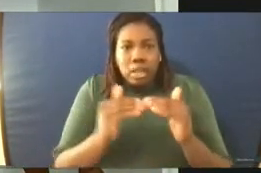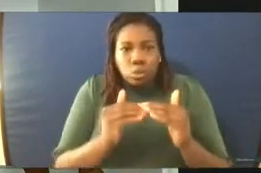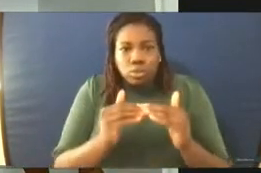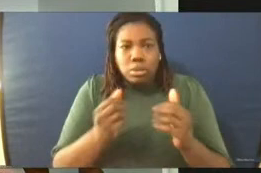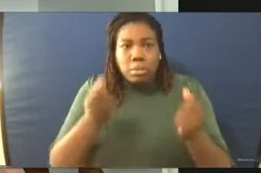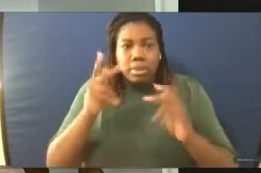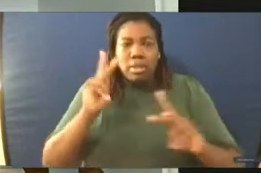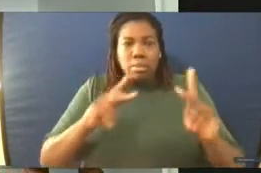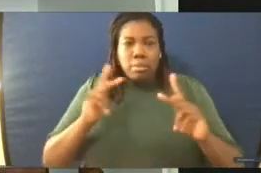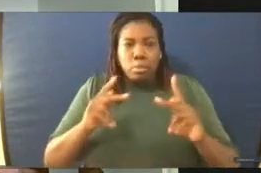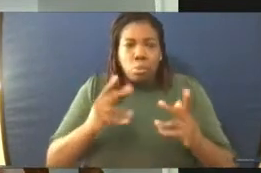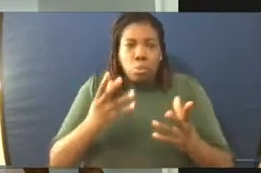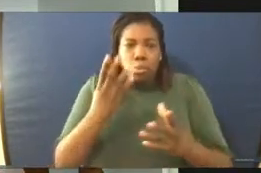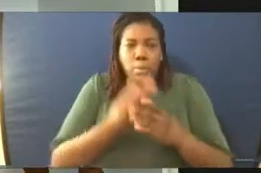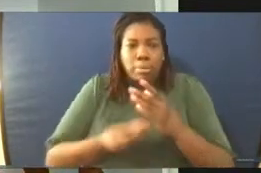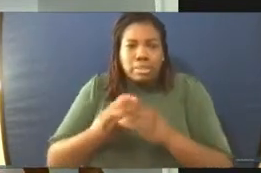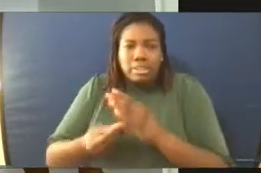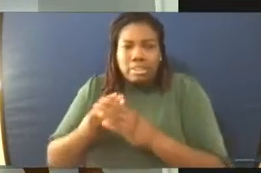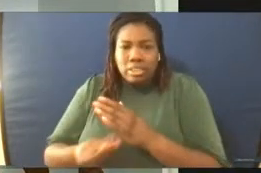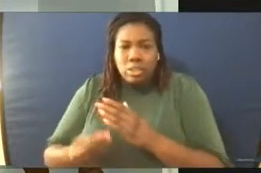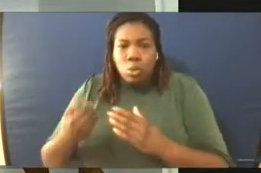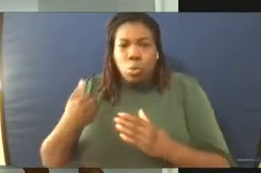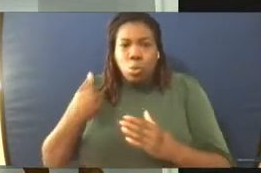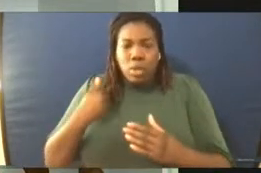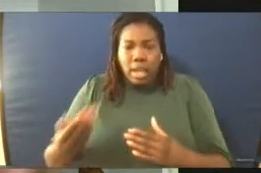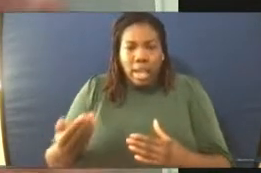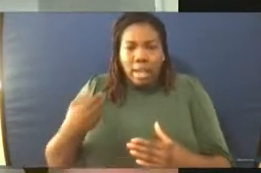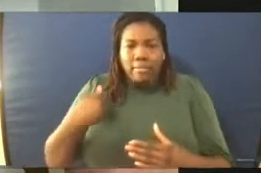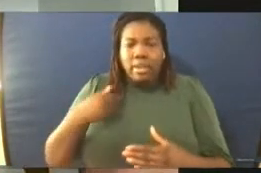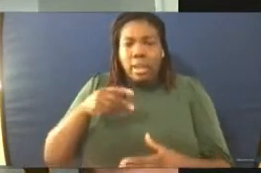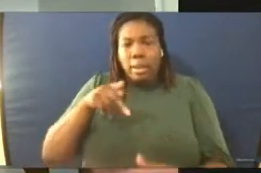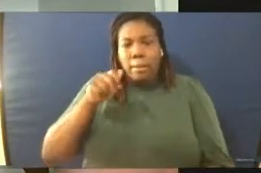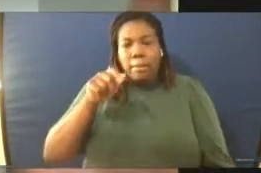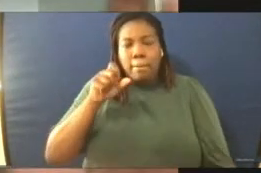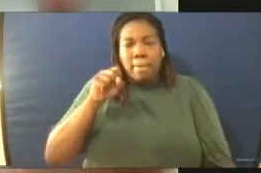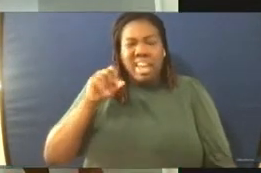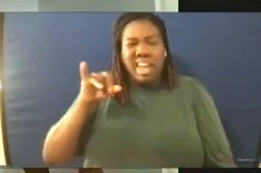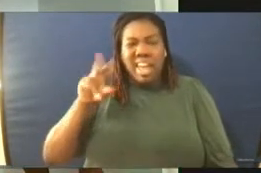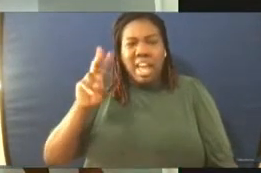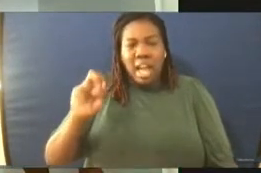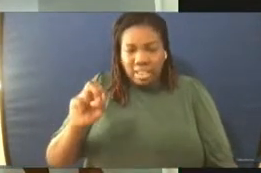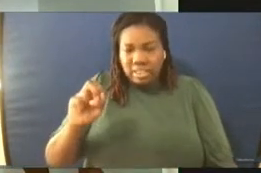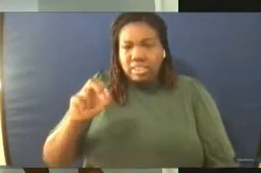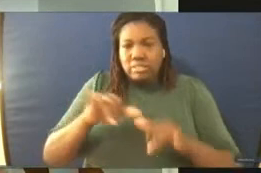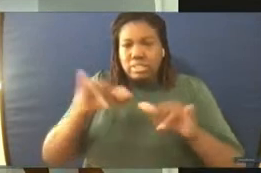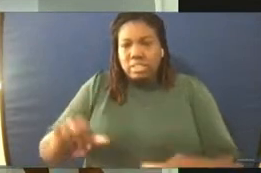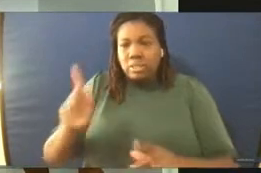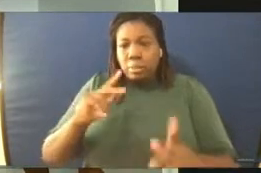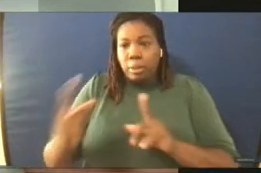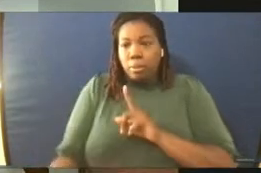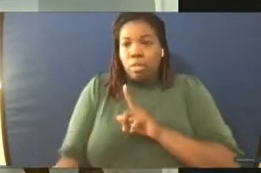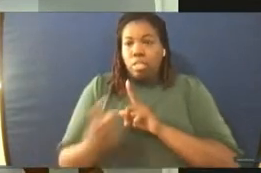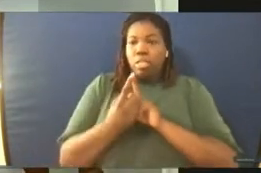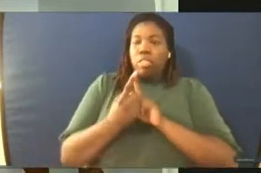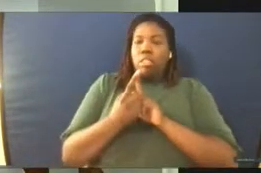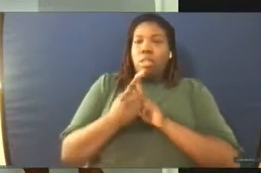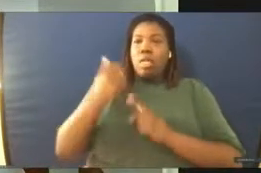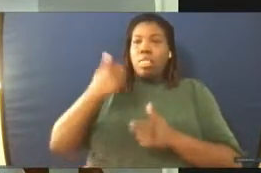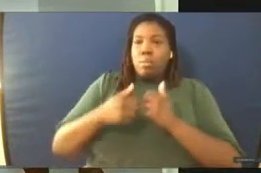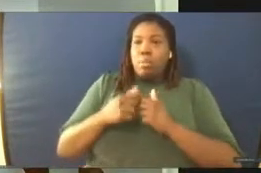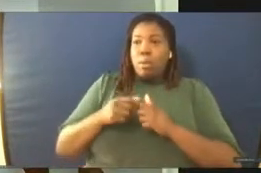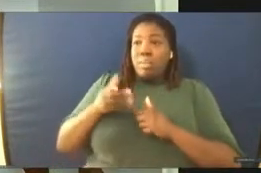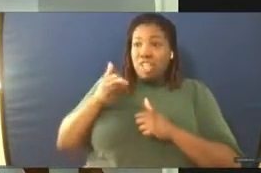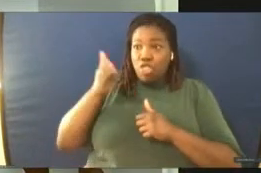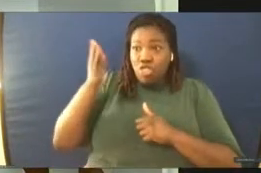we're missing, because we have a passive system where we wait for people to come to us when the problems are in the community.